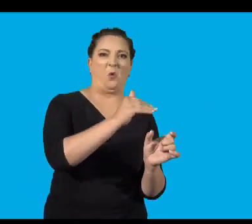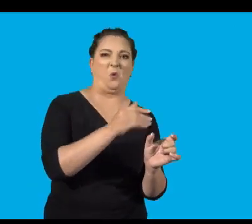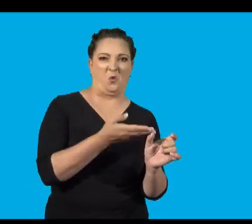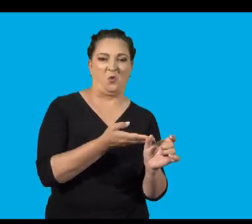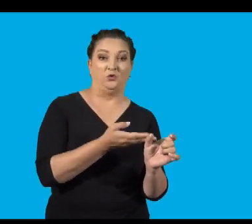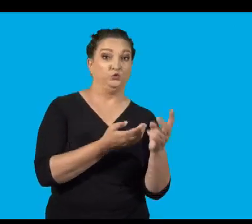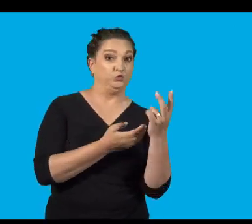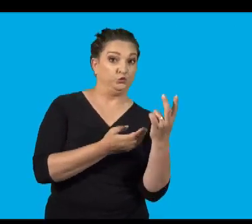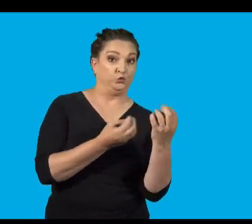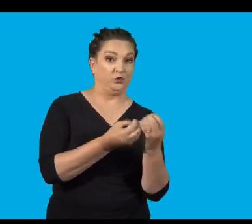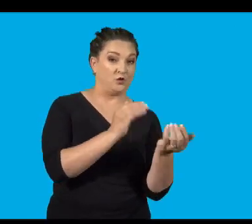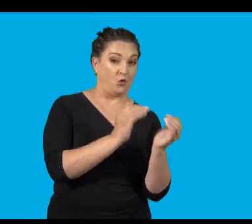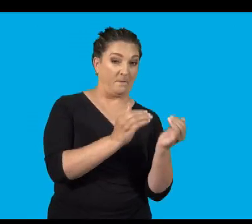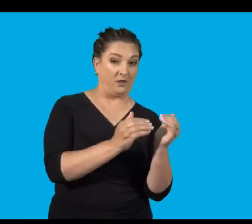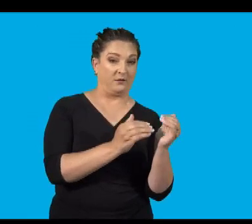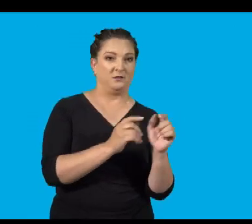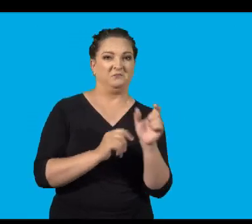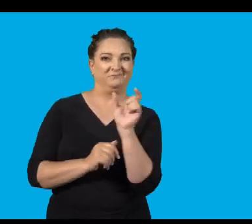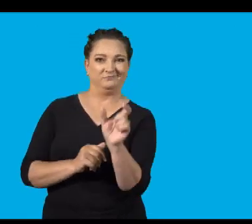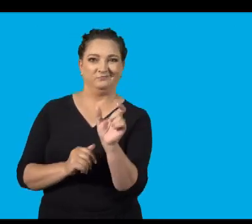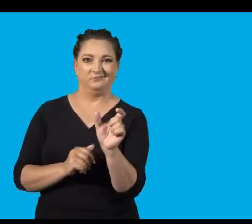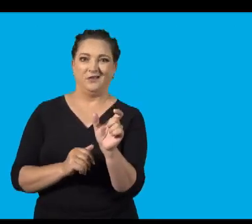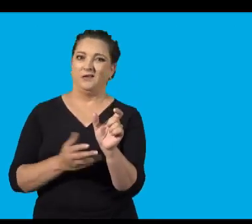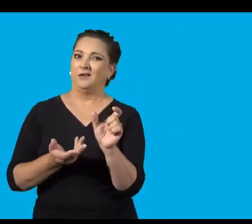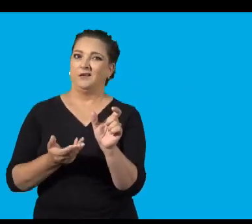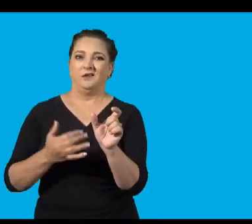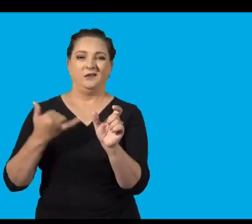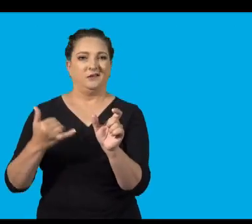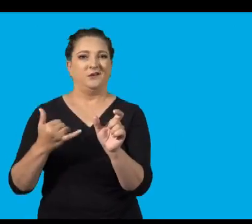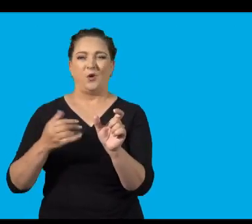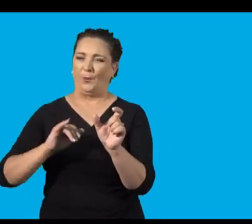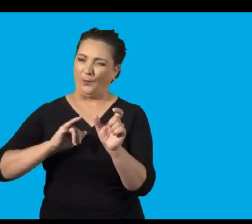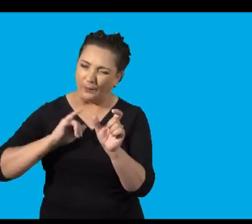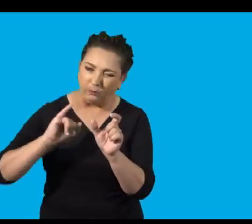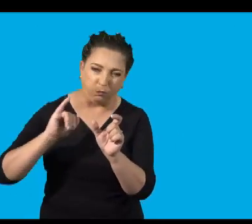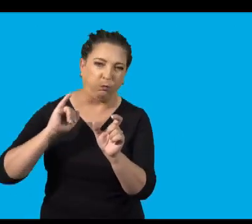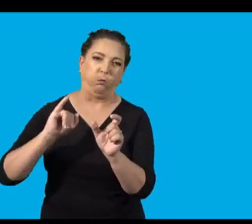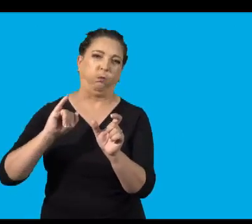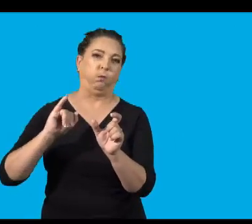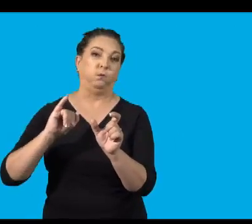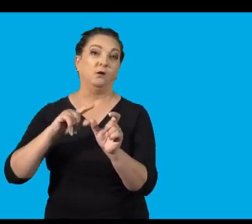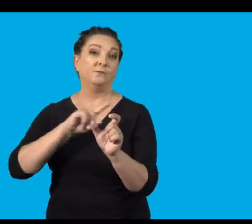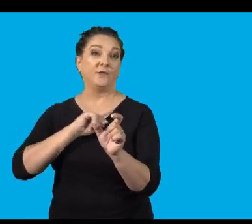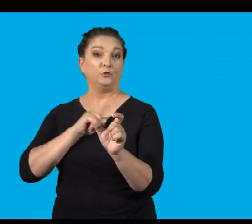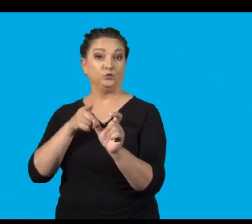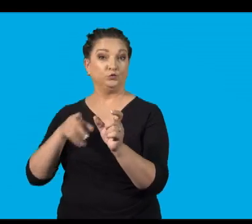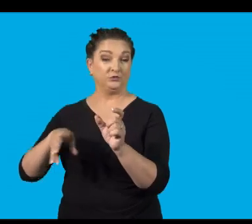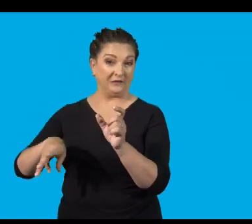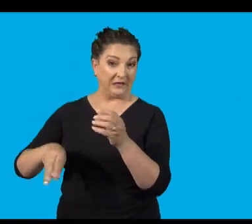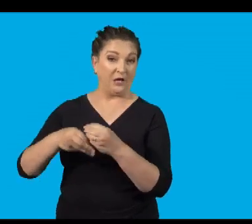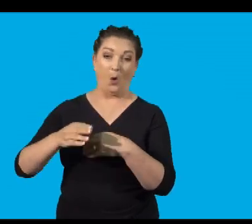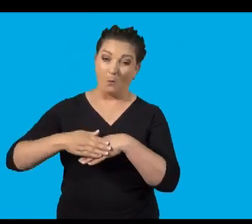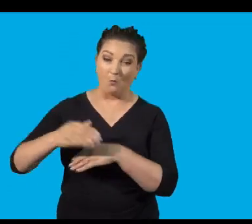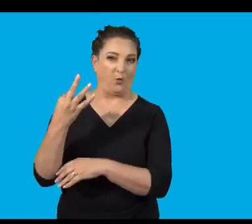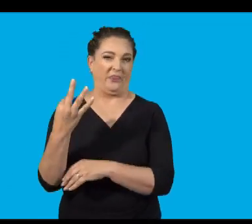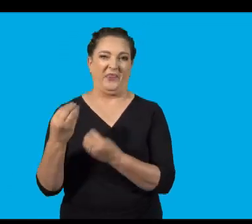it's comparing two things, and then we go to the superlative, which is your most intense form, and this is where we can